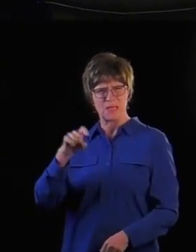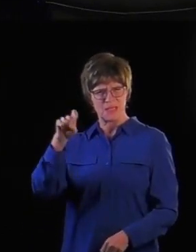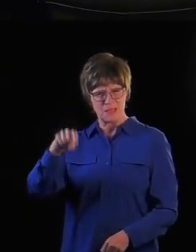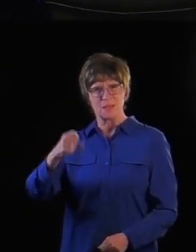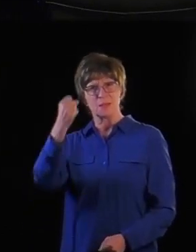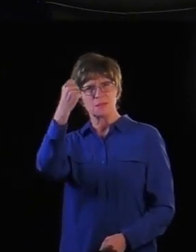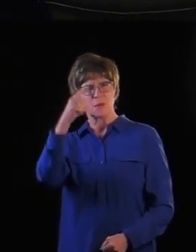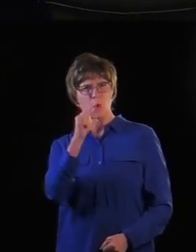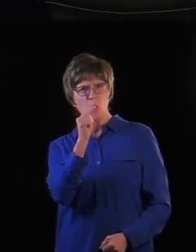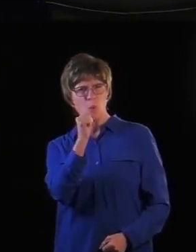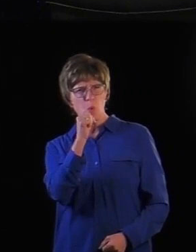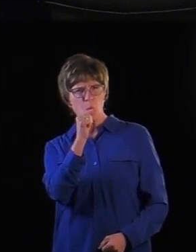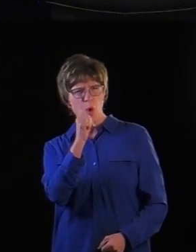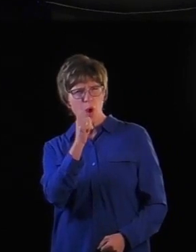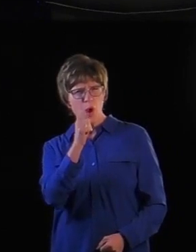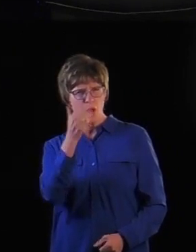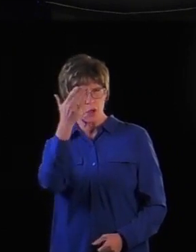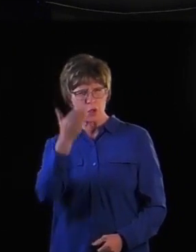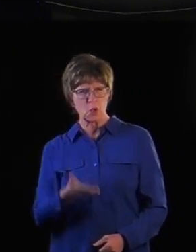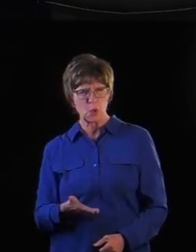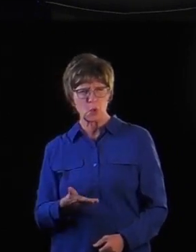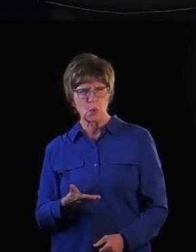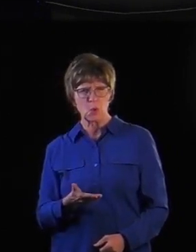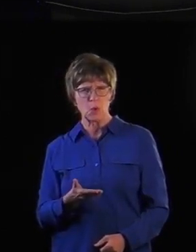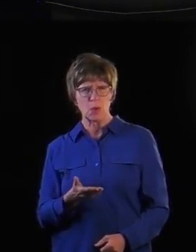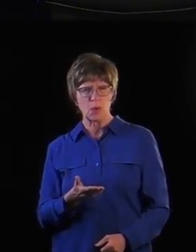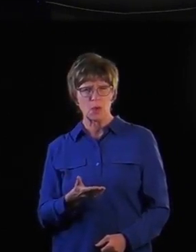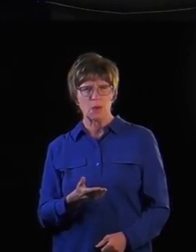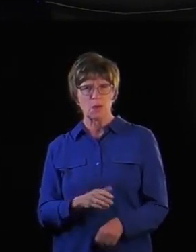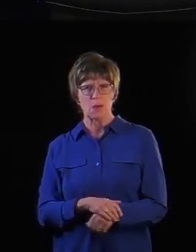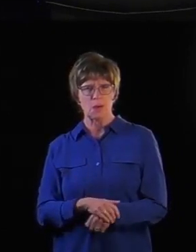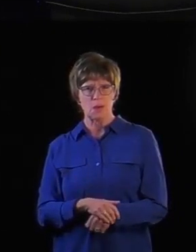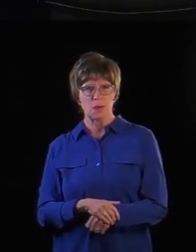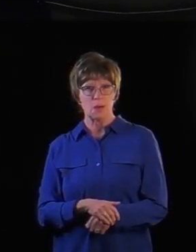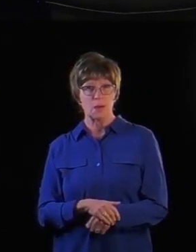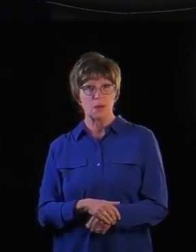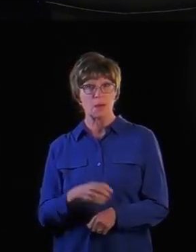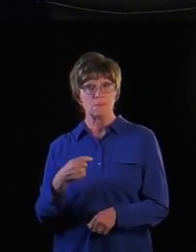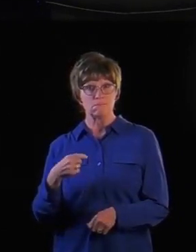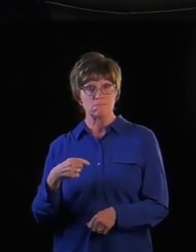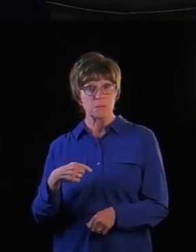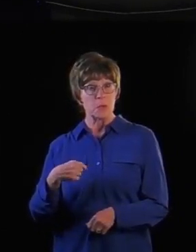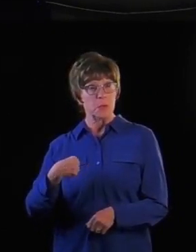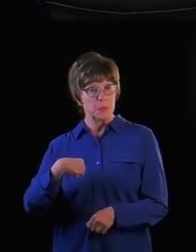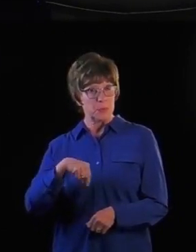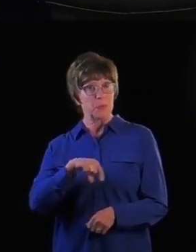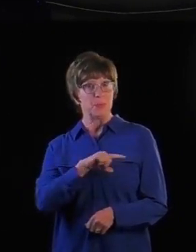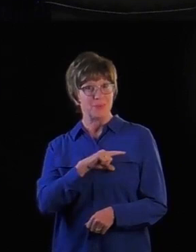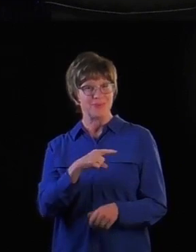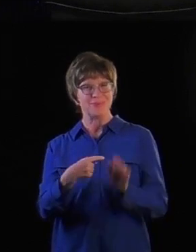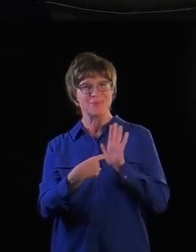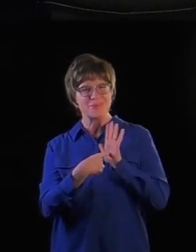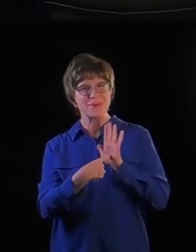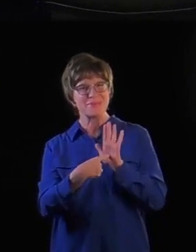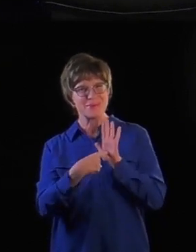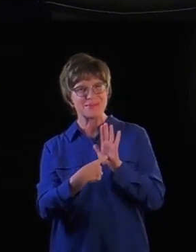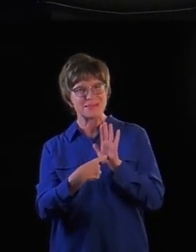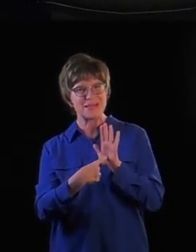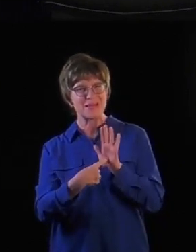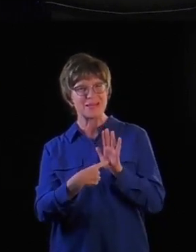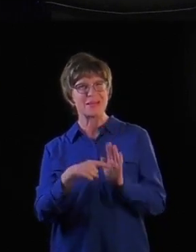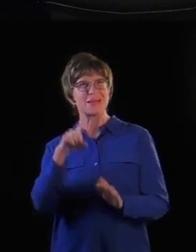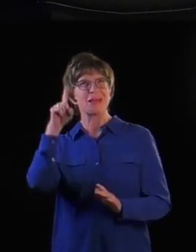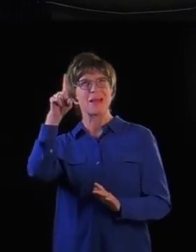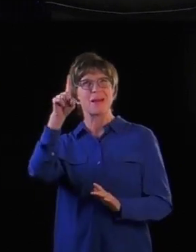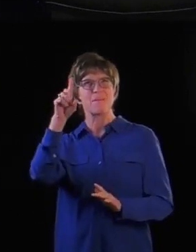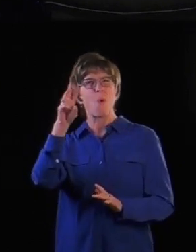who are you? Who are you? That we would represent him well, that we